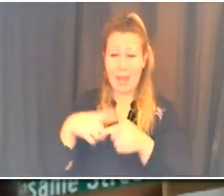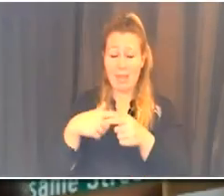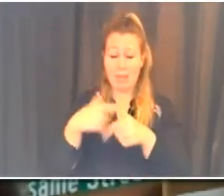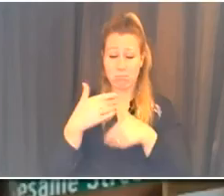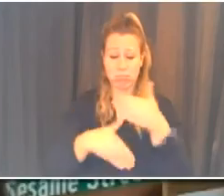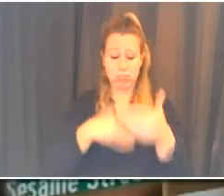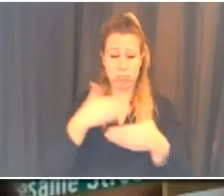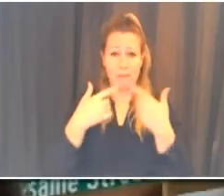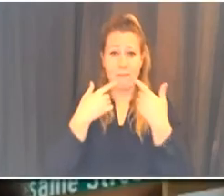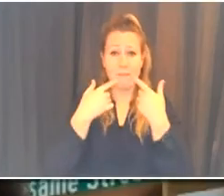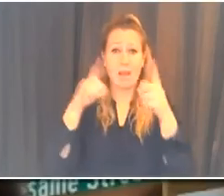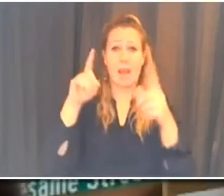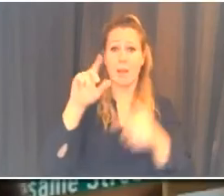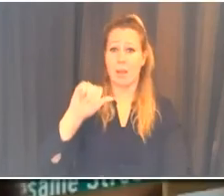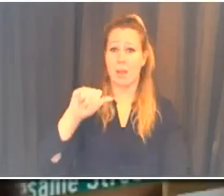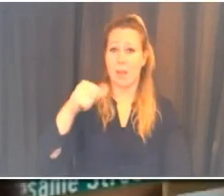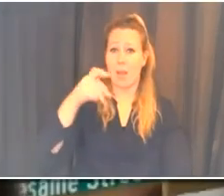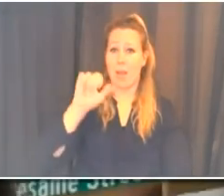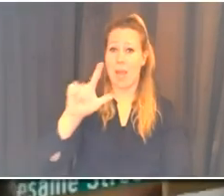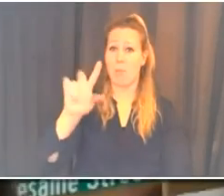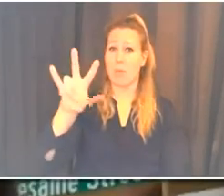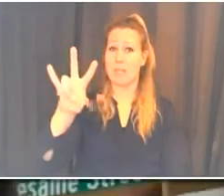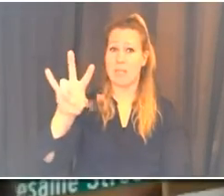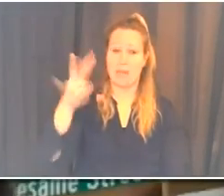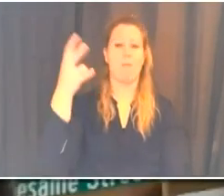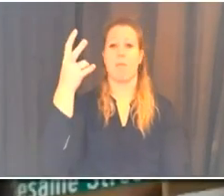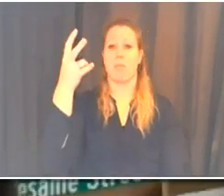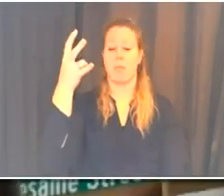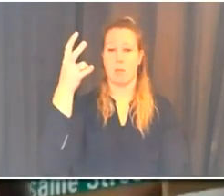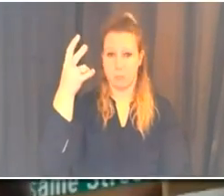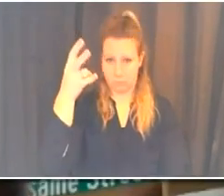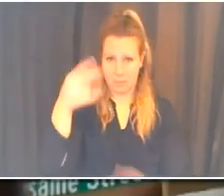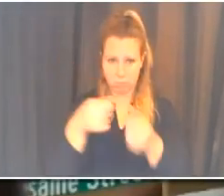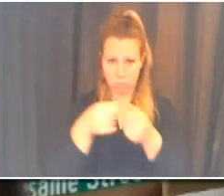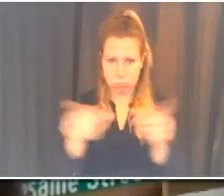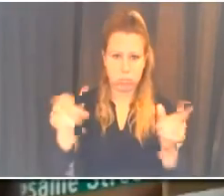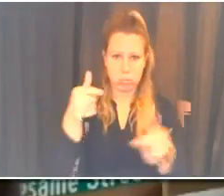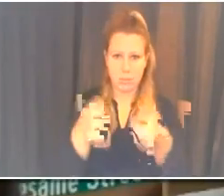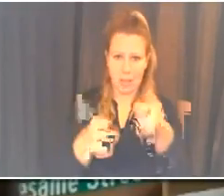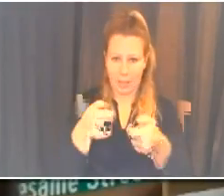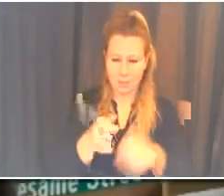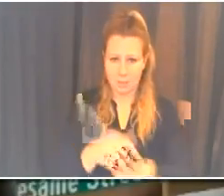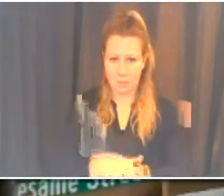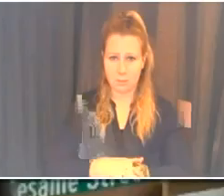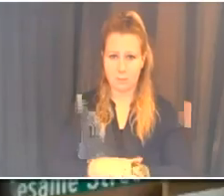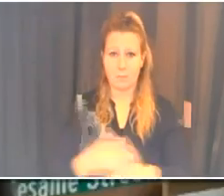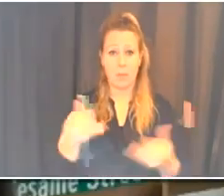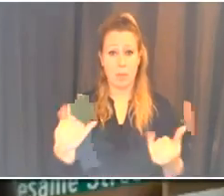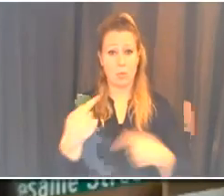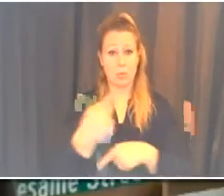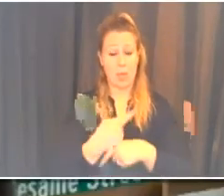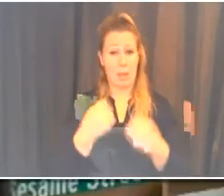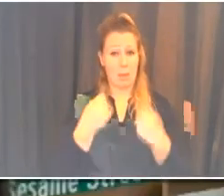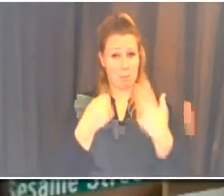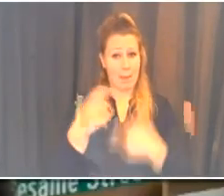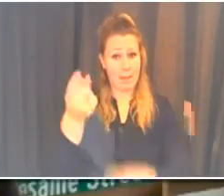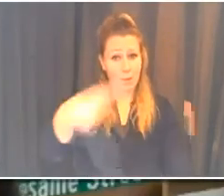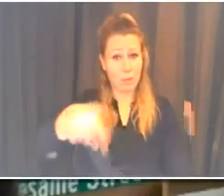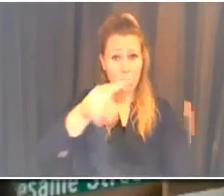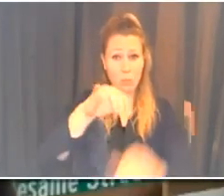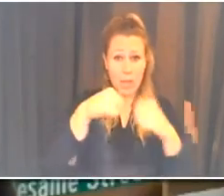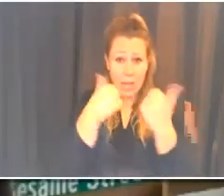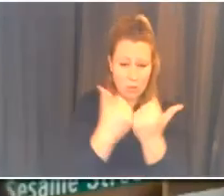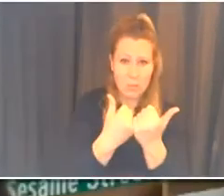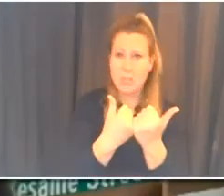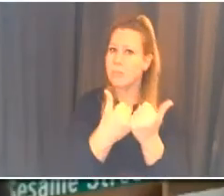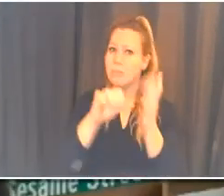think the city needs to step up its game there's no time like the present to do that and lastly